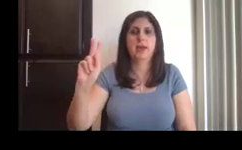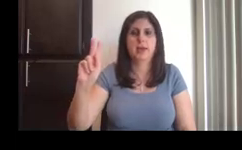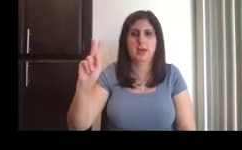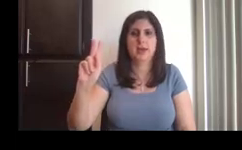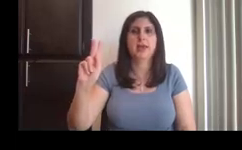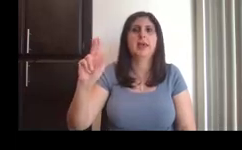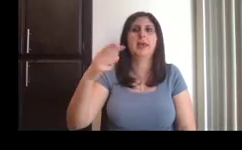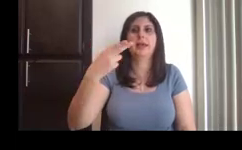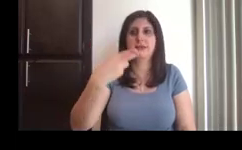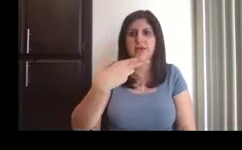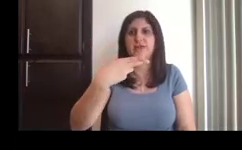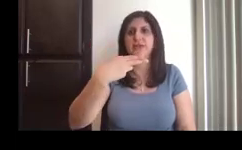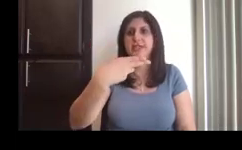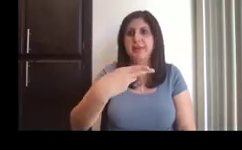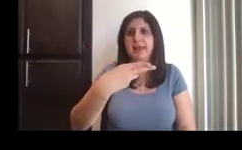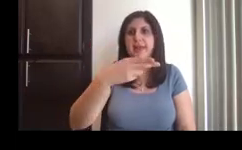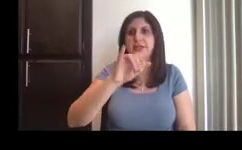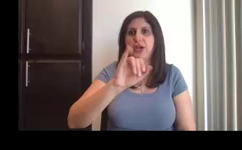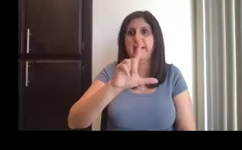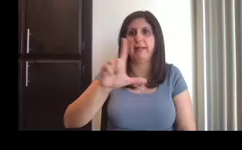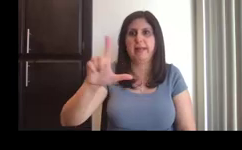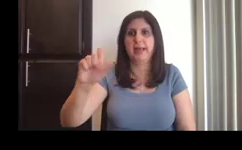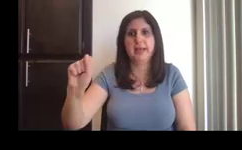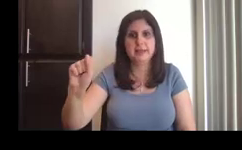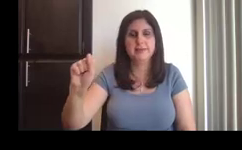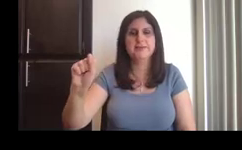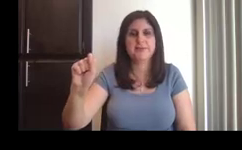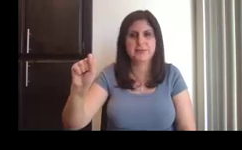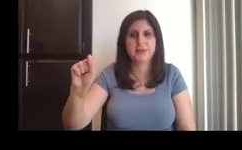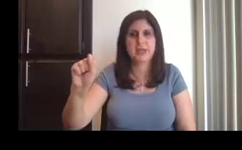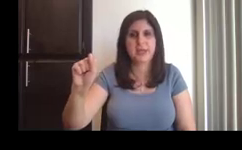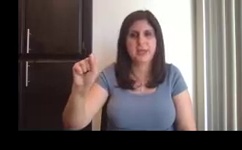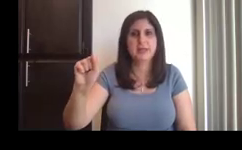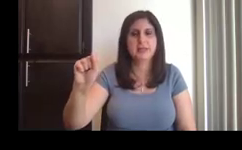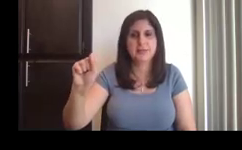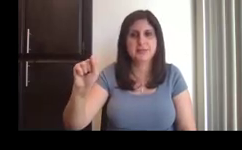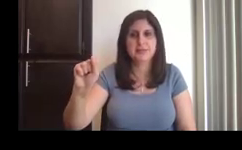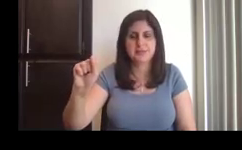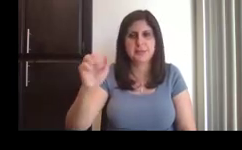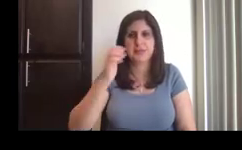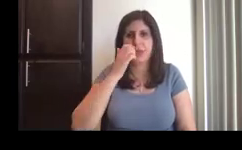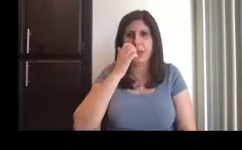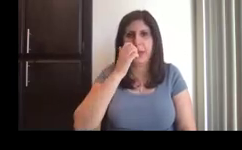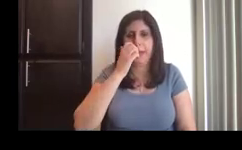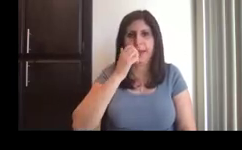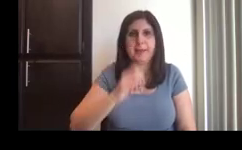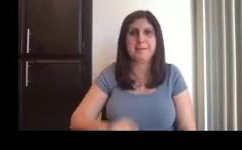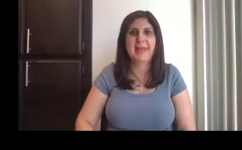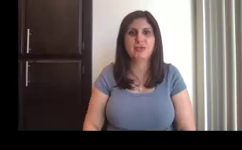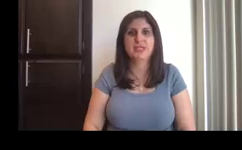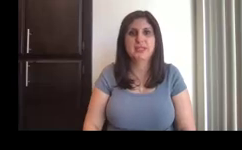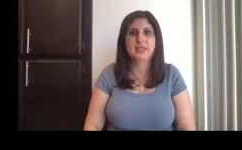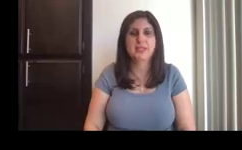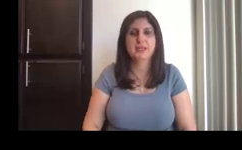P-A-R-K. Hills, you have to finger spell it. H-I-L-L-S. Hills.